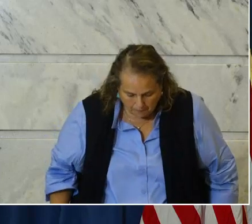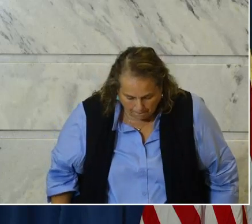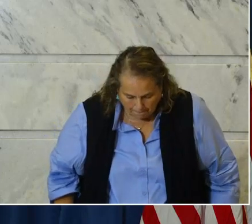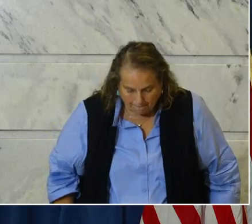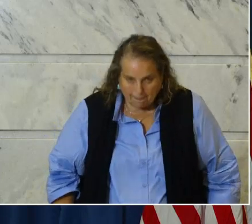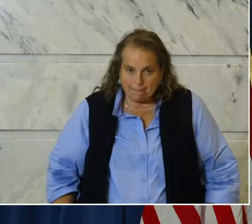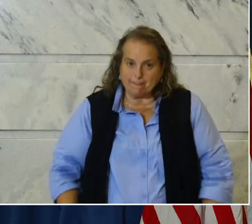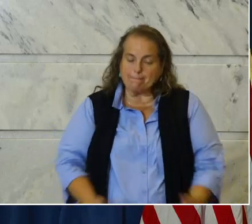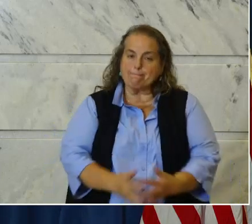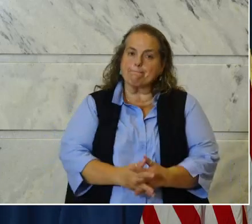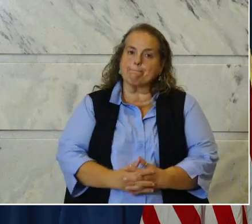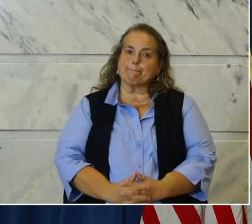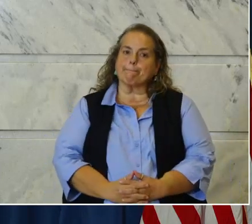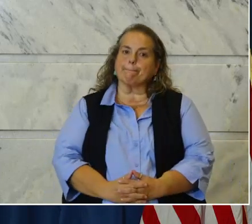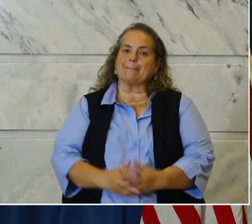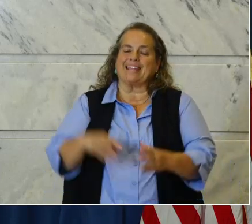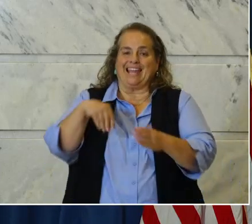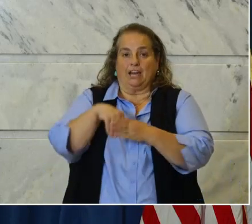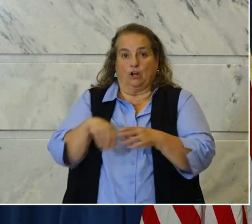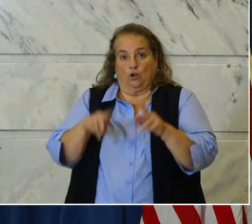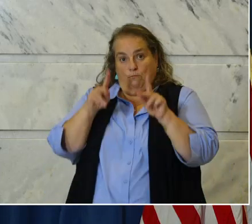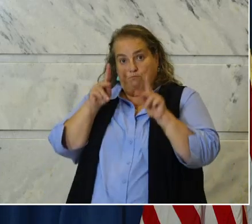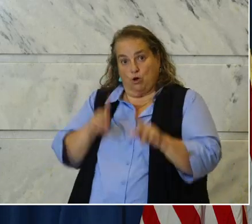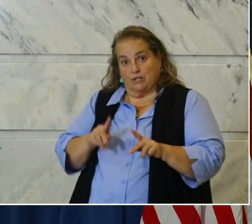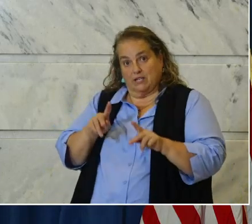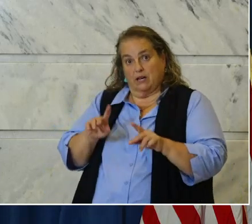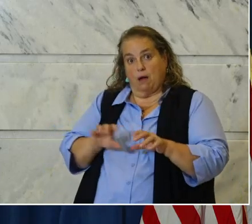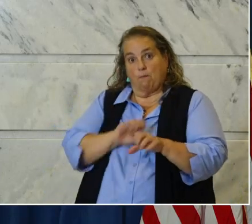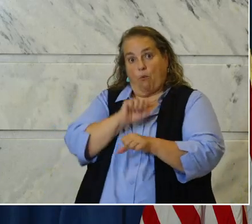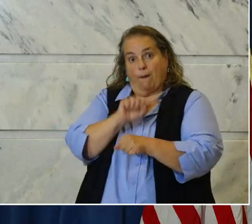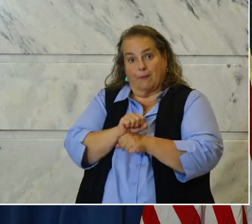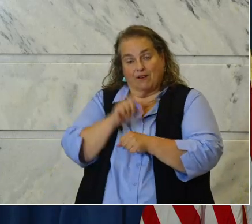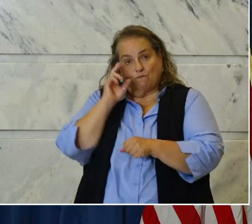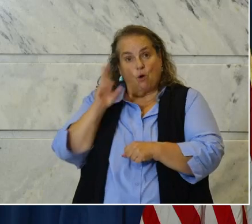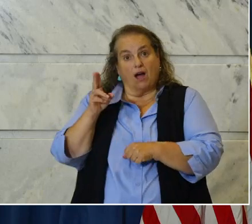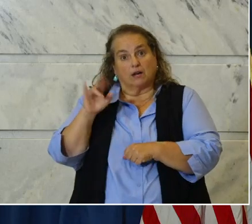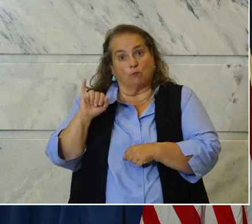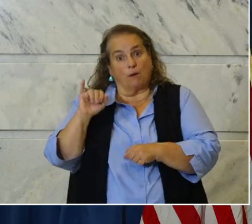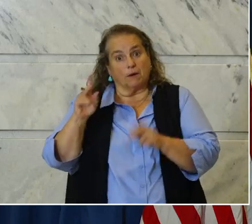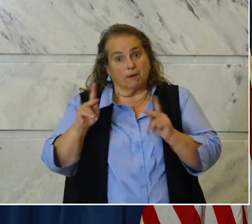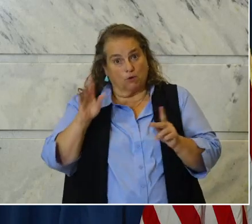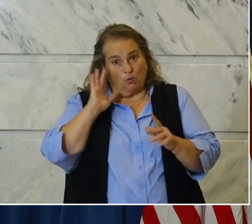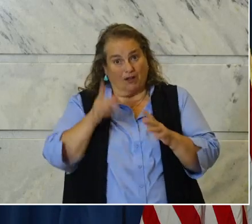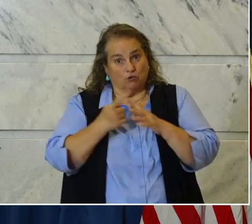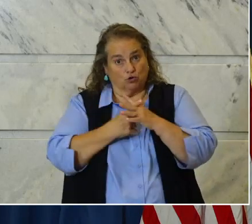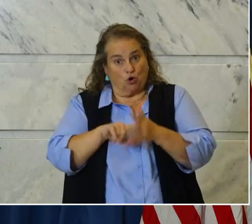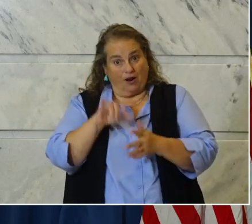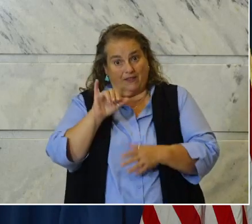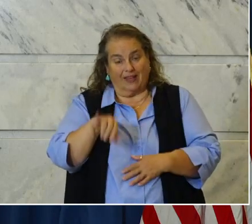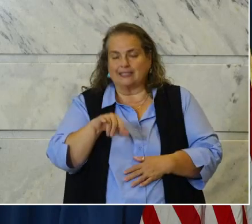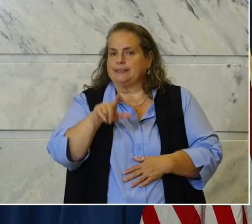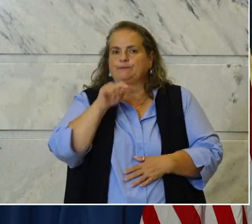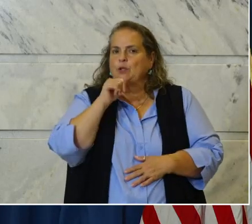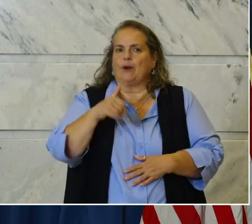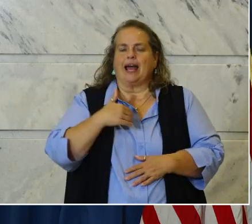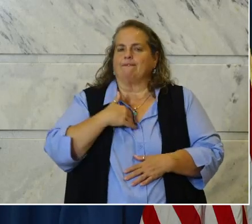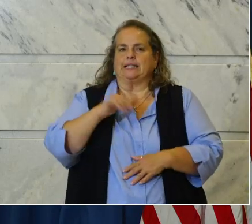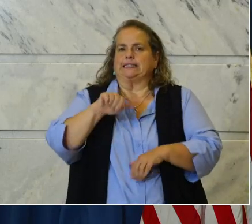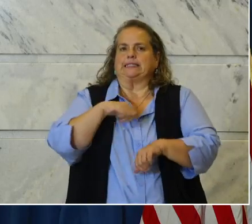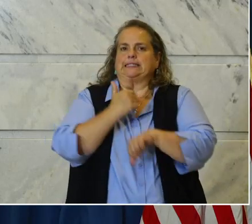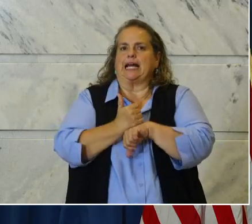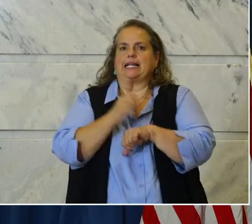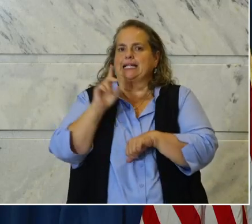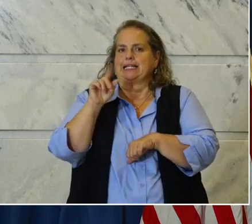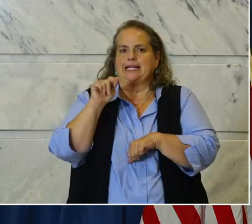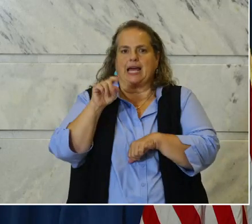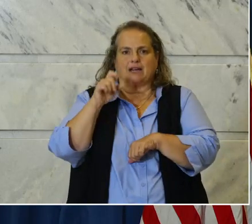appointments for people with unemployment staff or try to get their benefits worked out start back up? So we don't have a set date for in-person